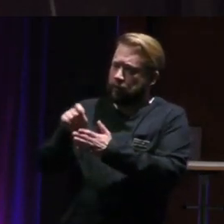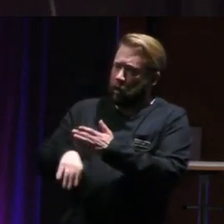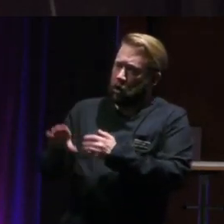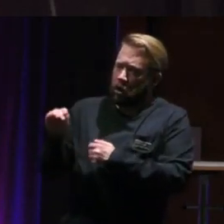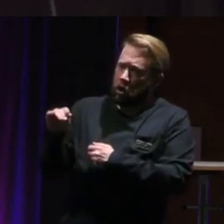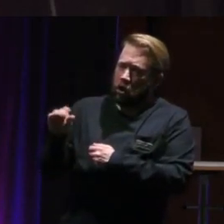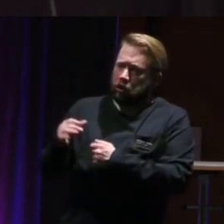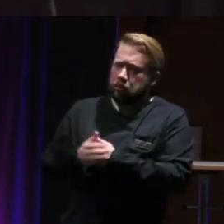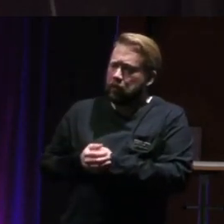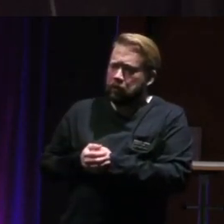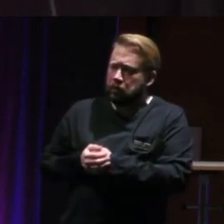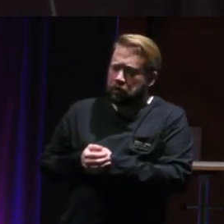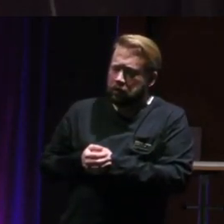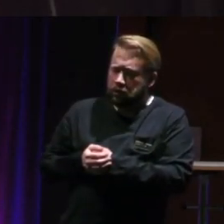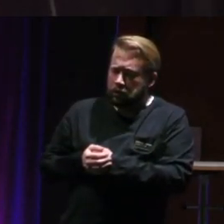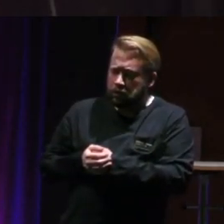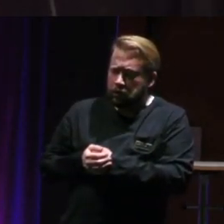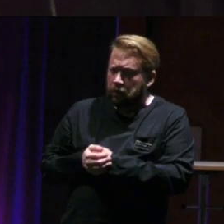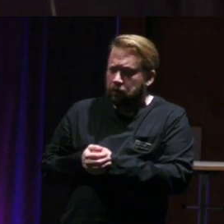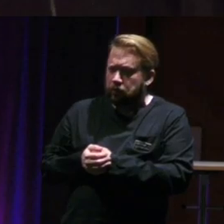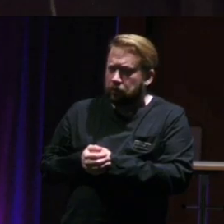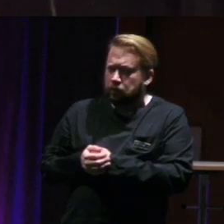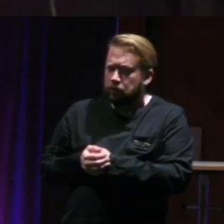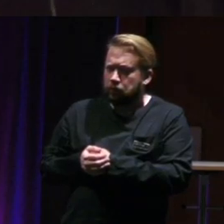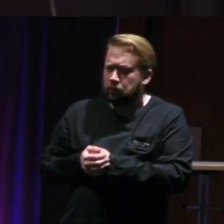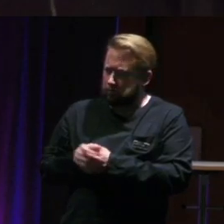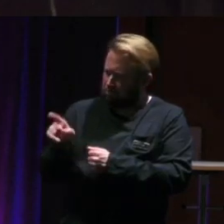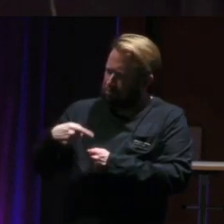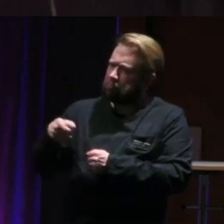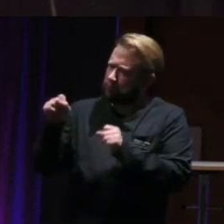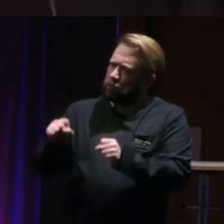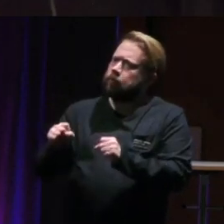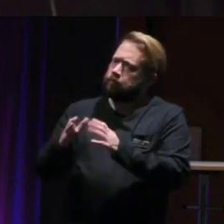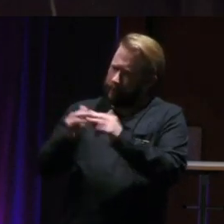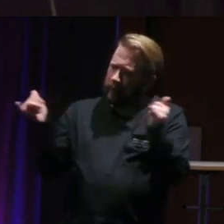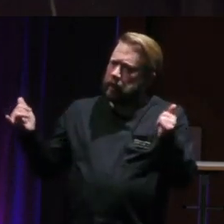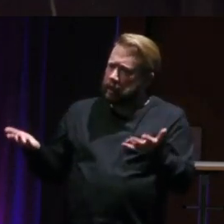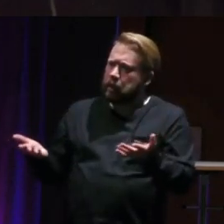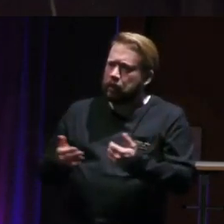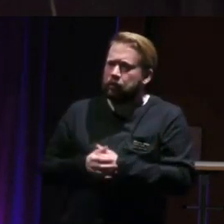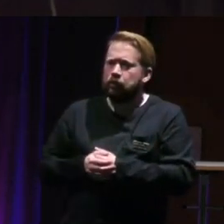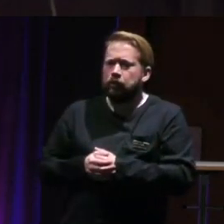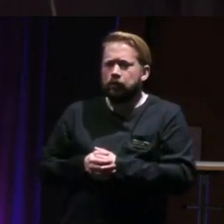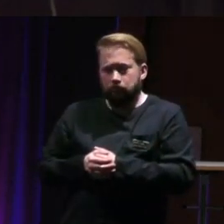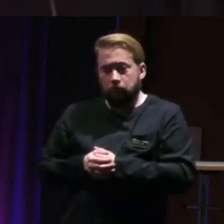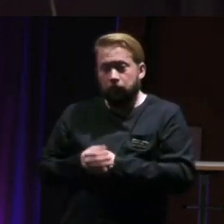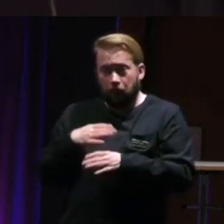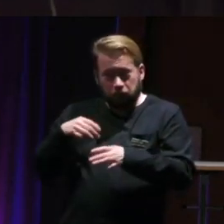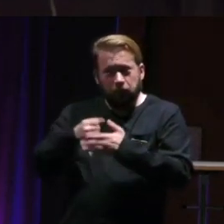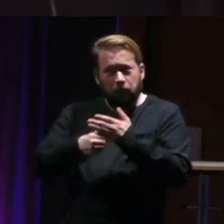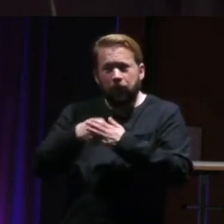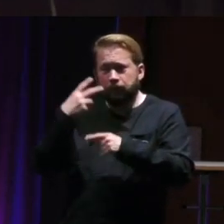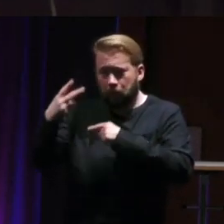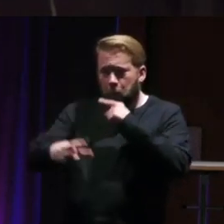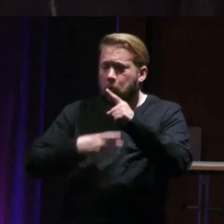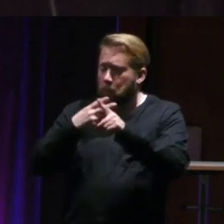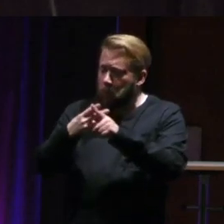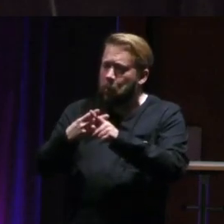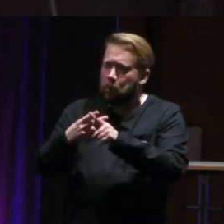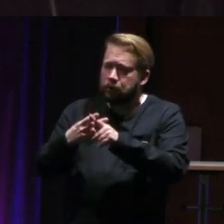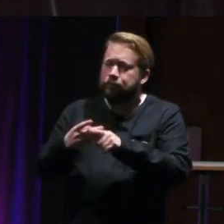for, calling to his freedom and raising attention on his case for 2 years already.